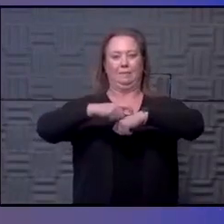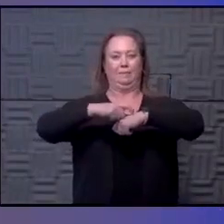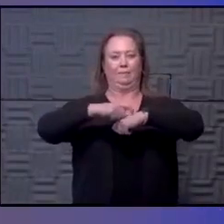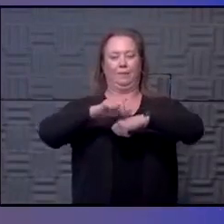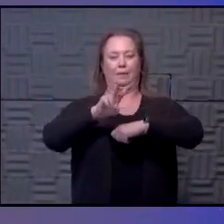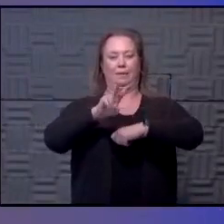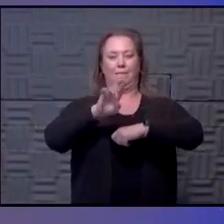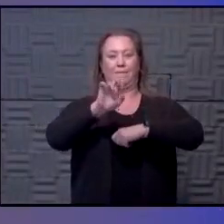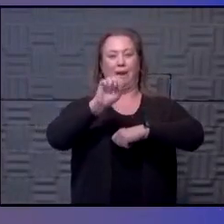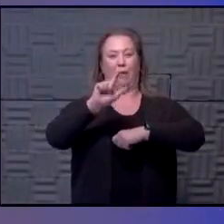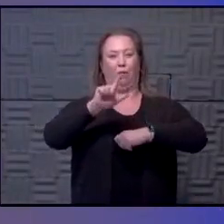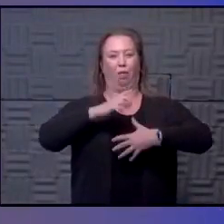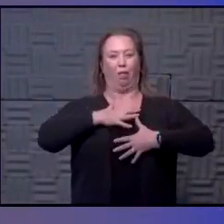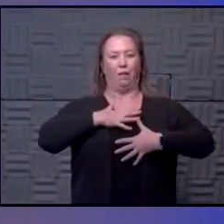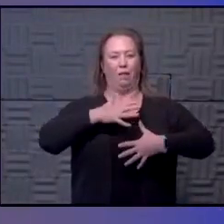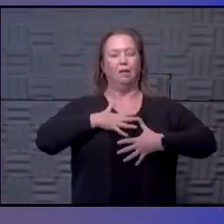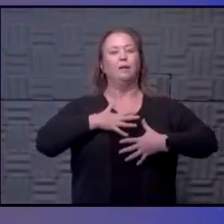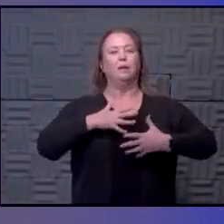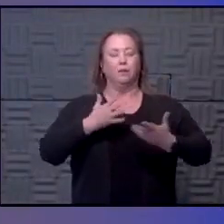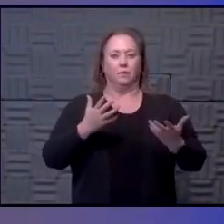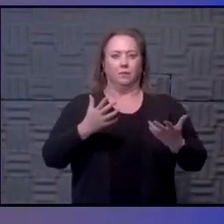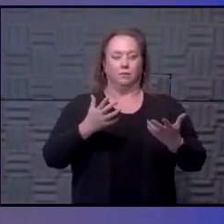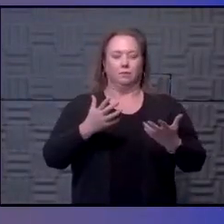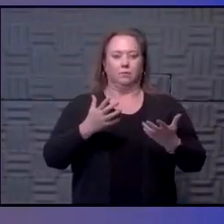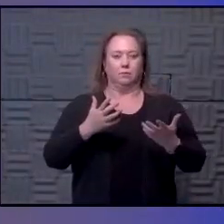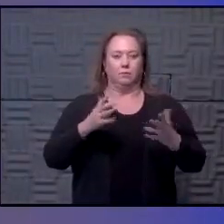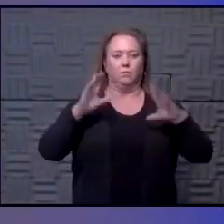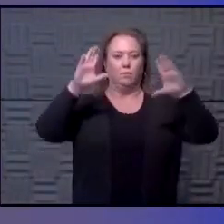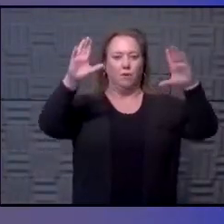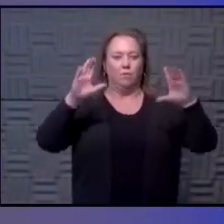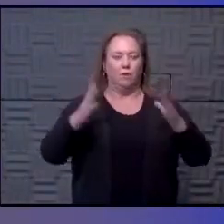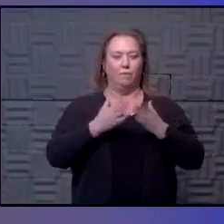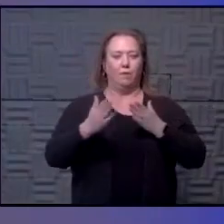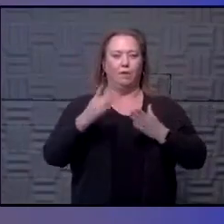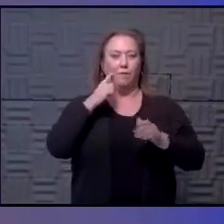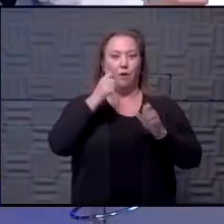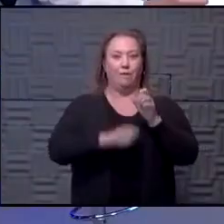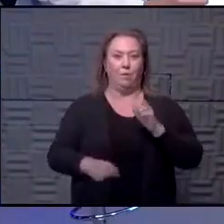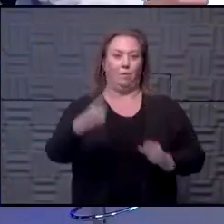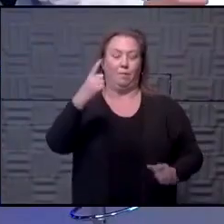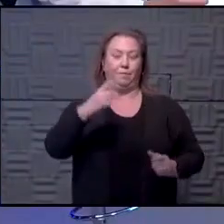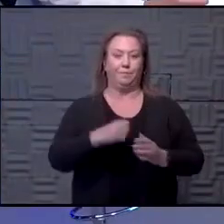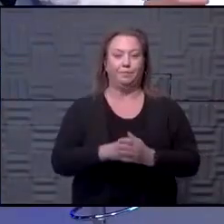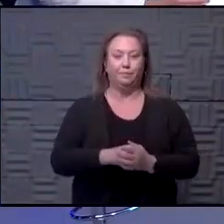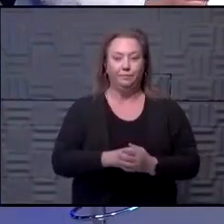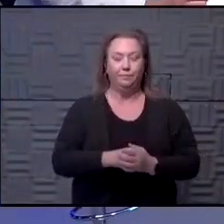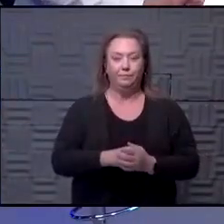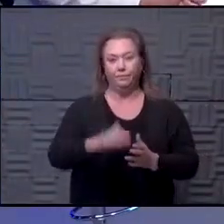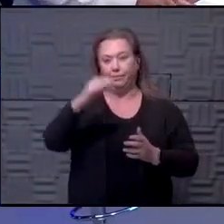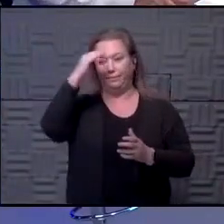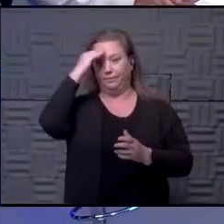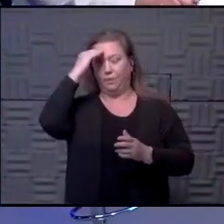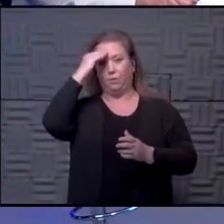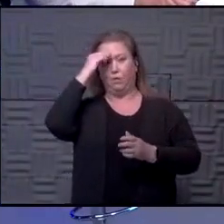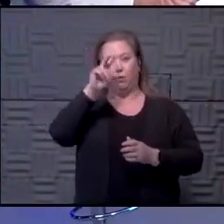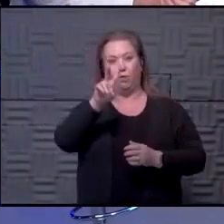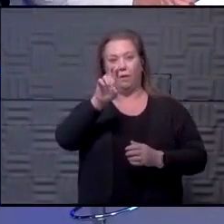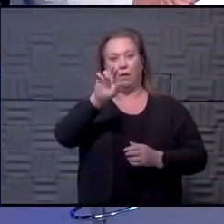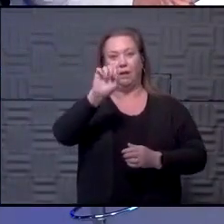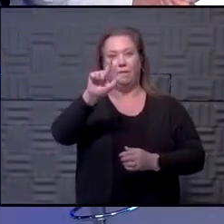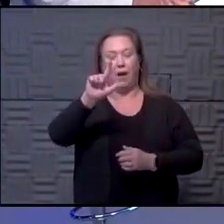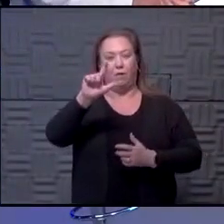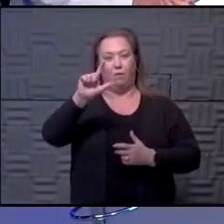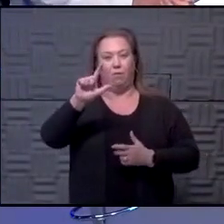of respiratory viruses, I mean, what an outstanding thing for everyone. Well, and what we know is that when you get a viral illness,